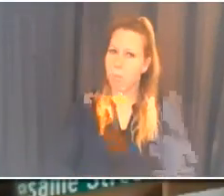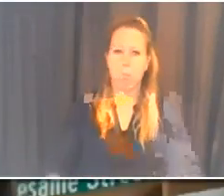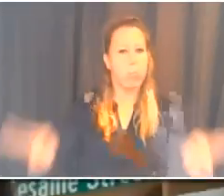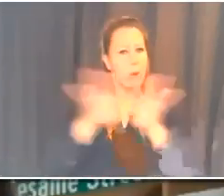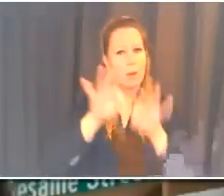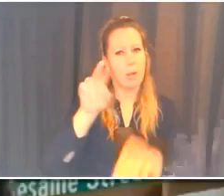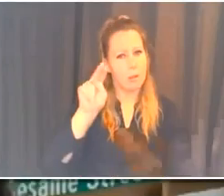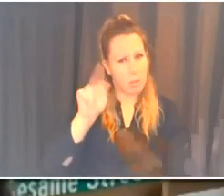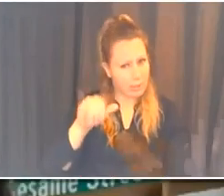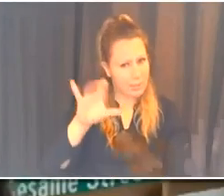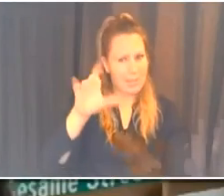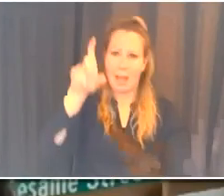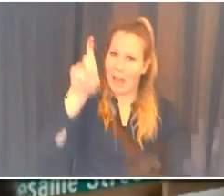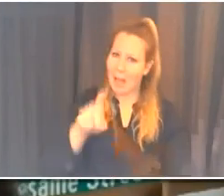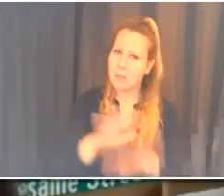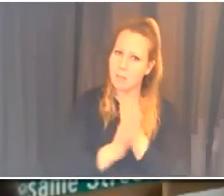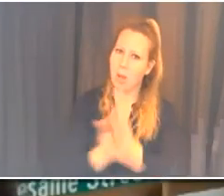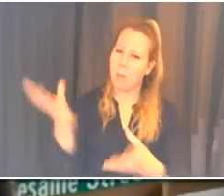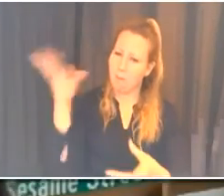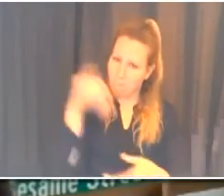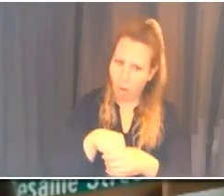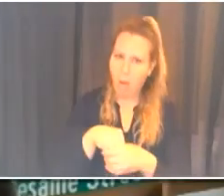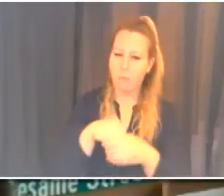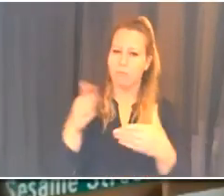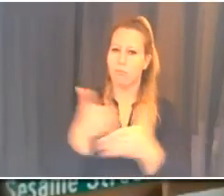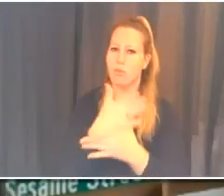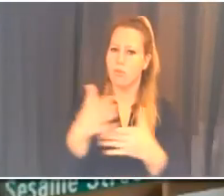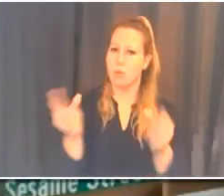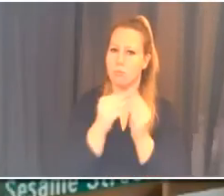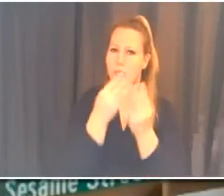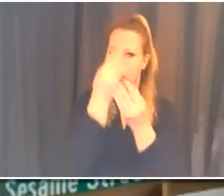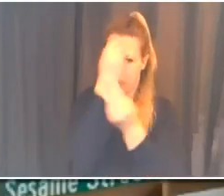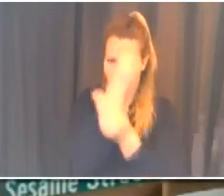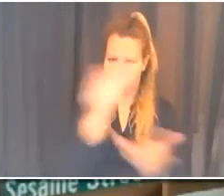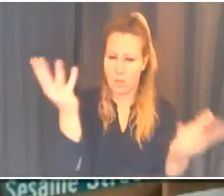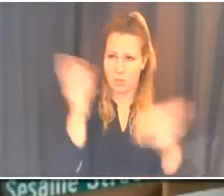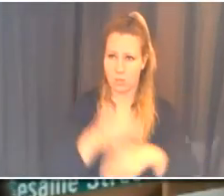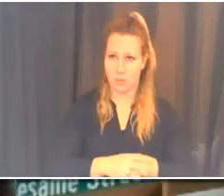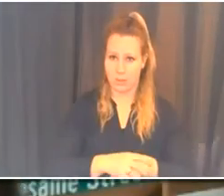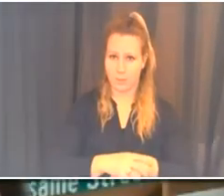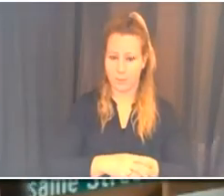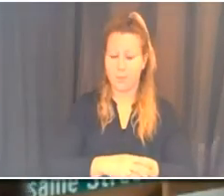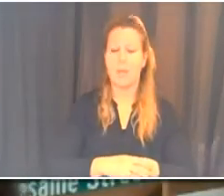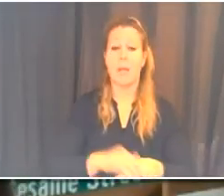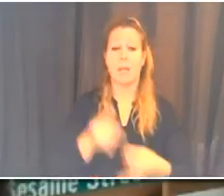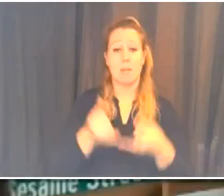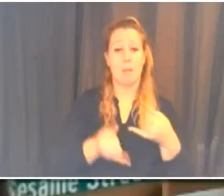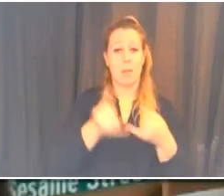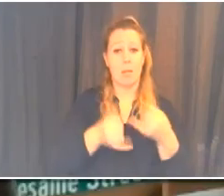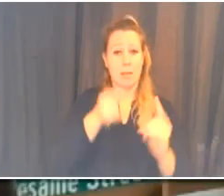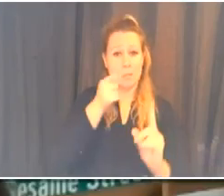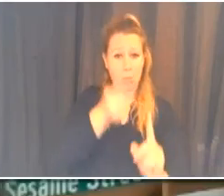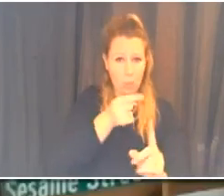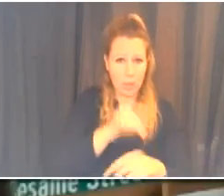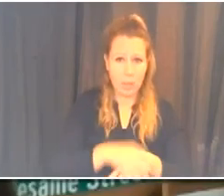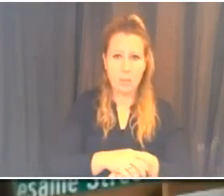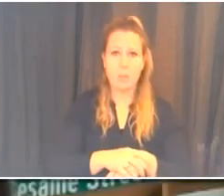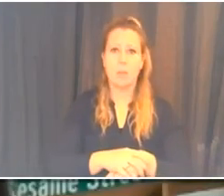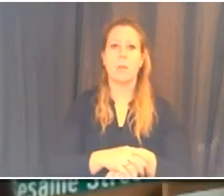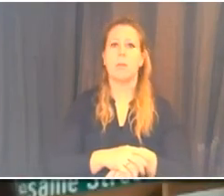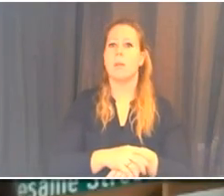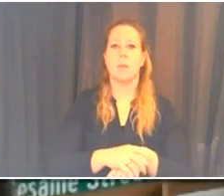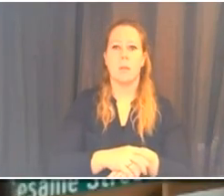resources behind it for when the pause is lifted and and we see people coming out